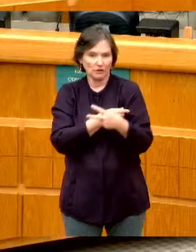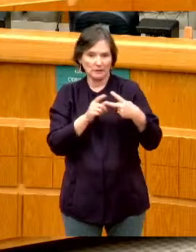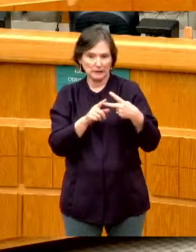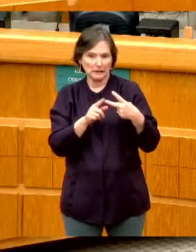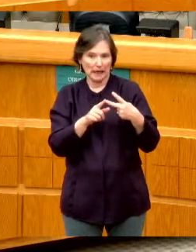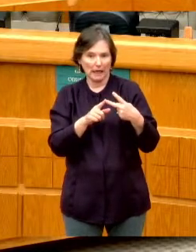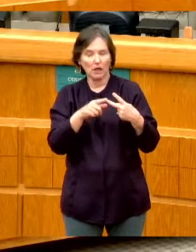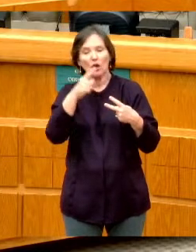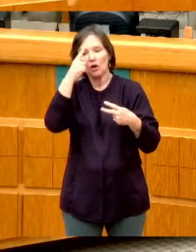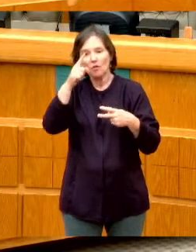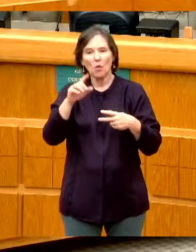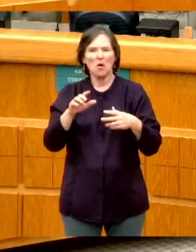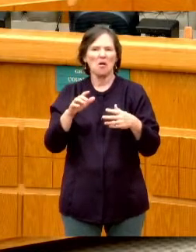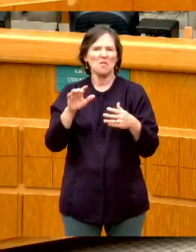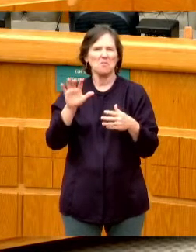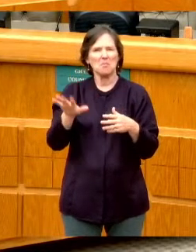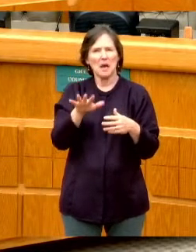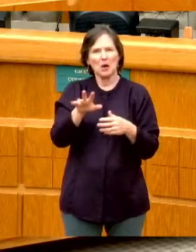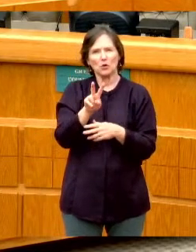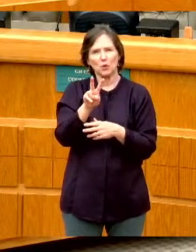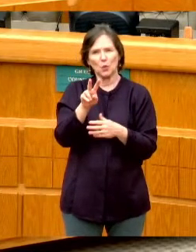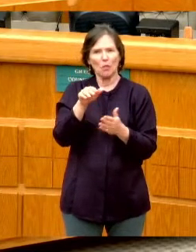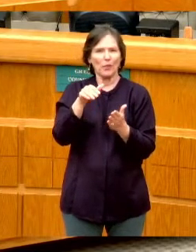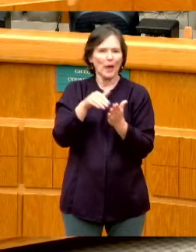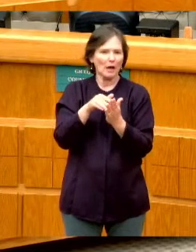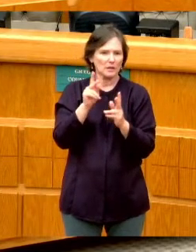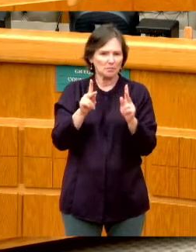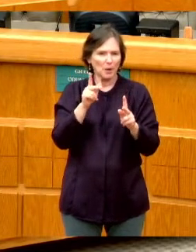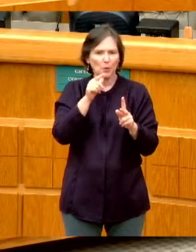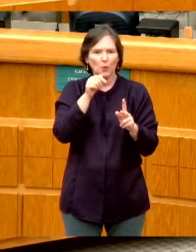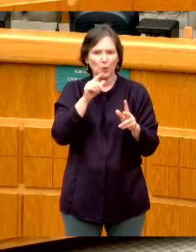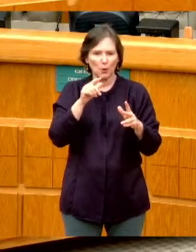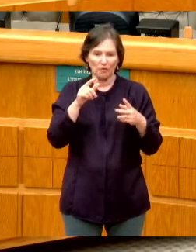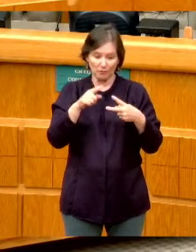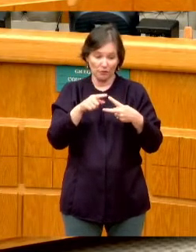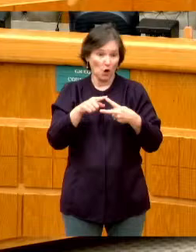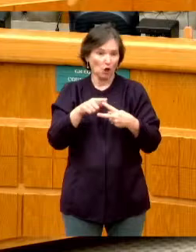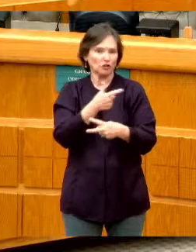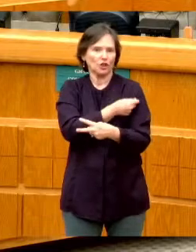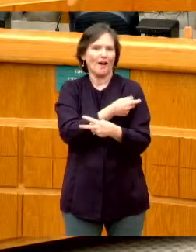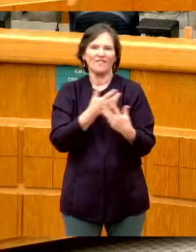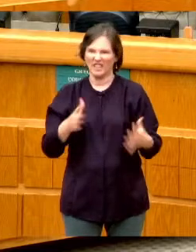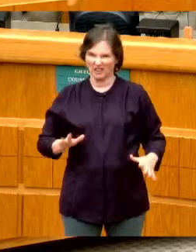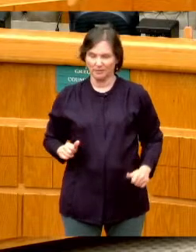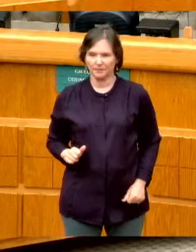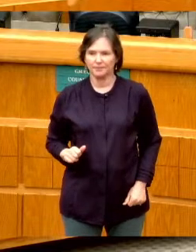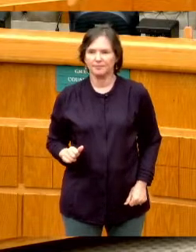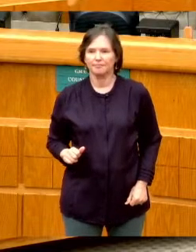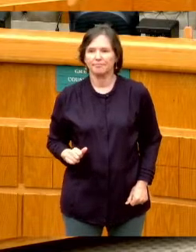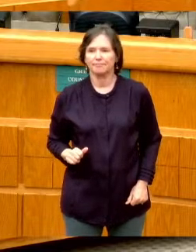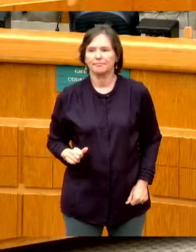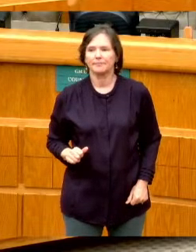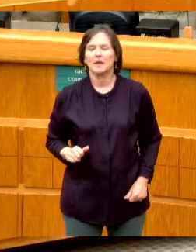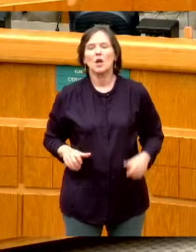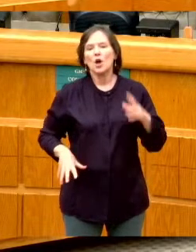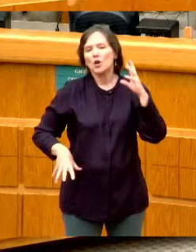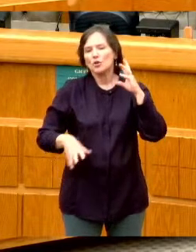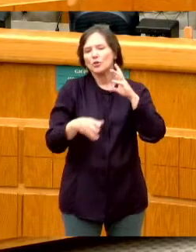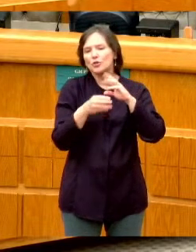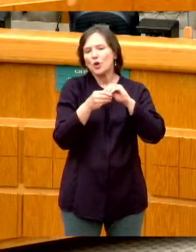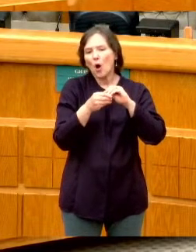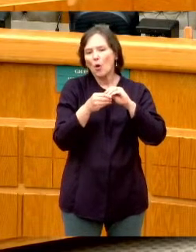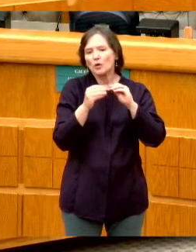their first dose and who are in the program. The city's keeping track of the number of vaccines distributed